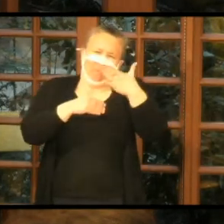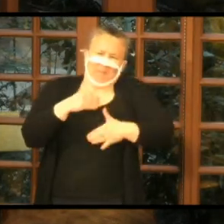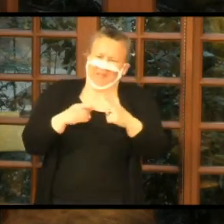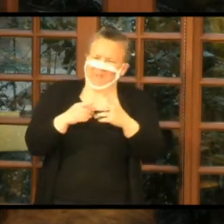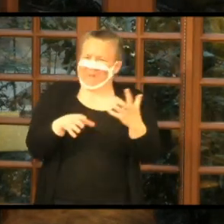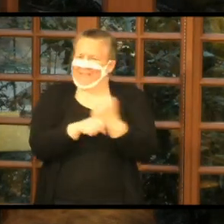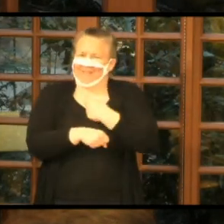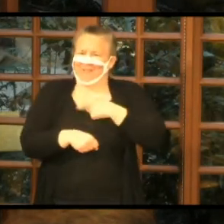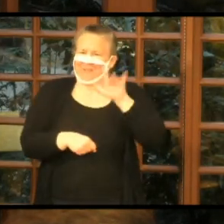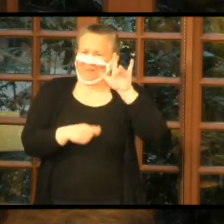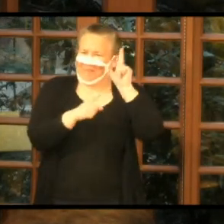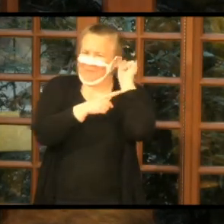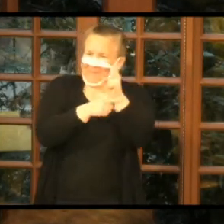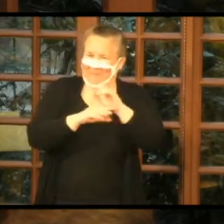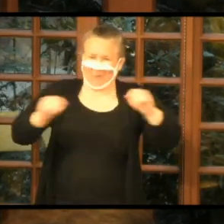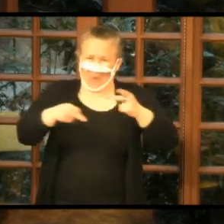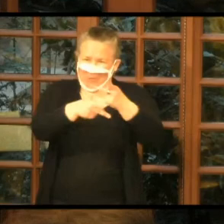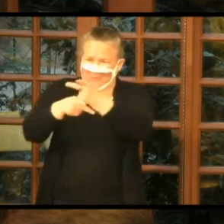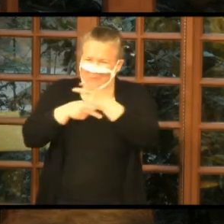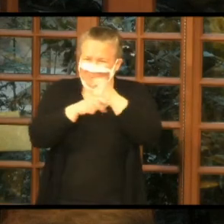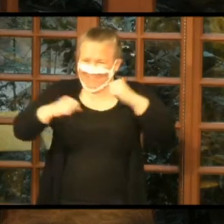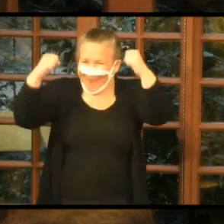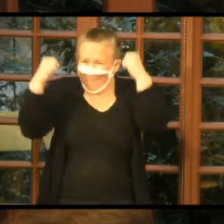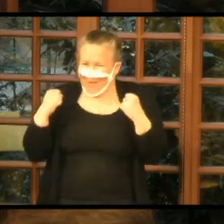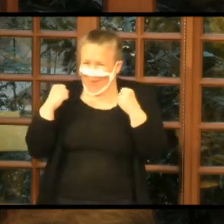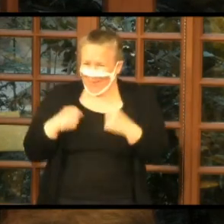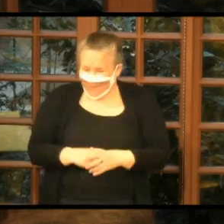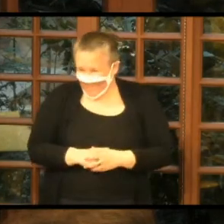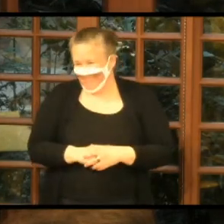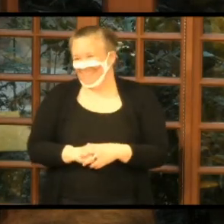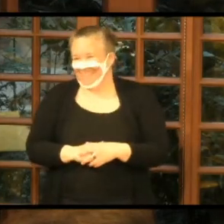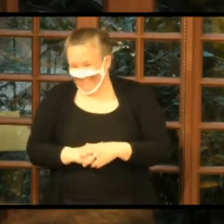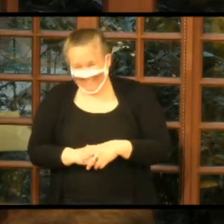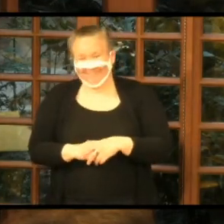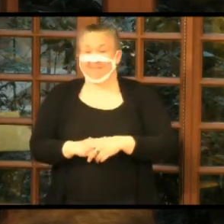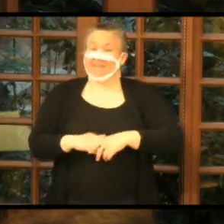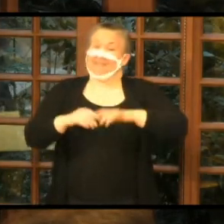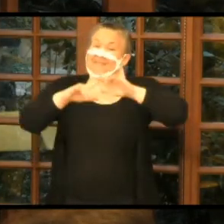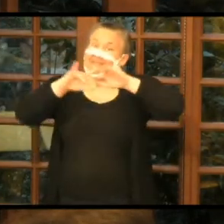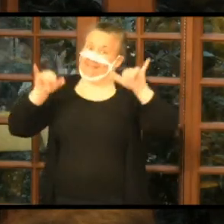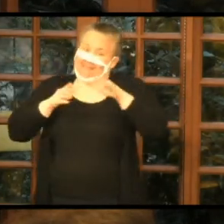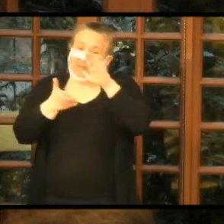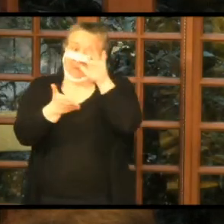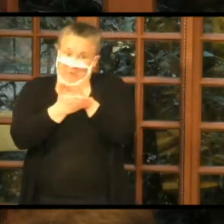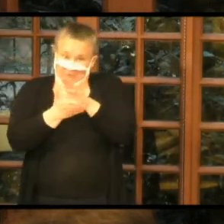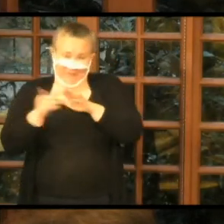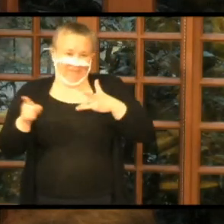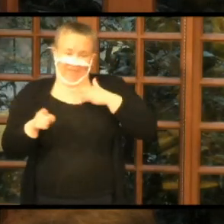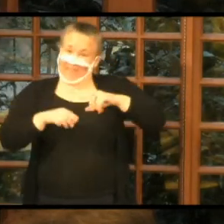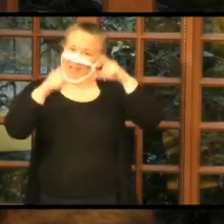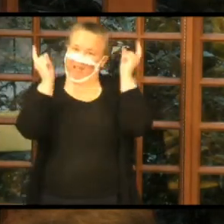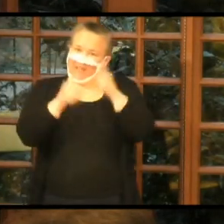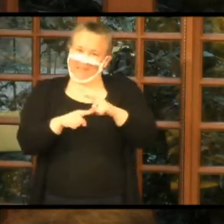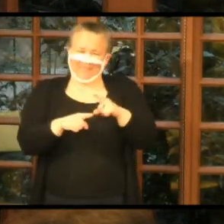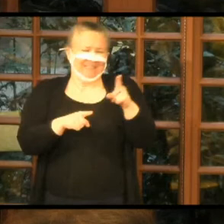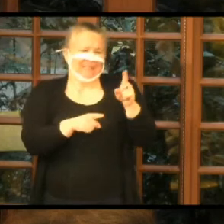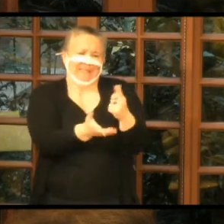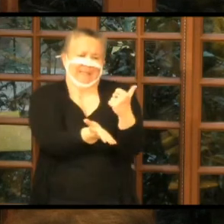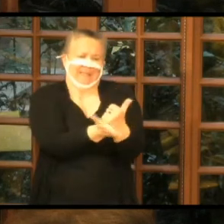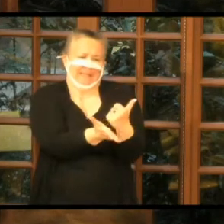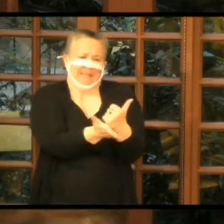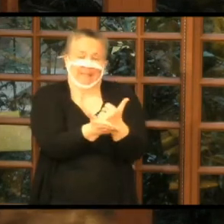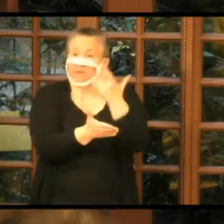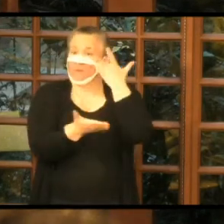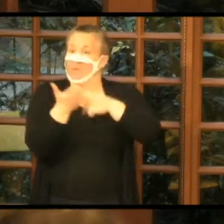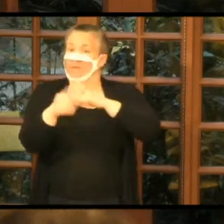them 25 minutes of unsupervised bliss. The school, on the other hand, deemed the incident a cry for help, given what the